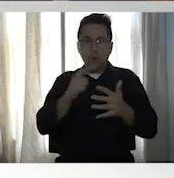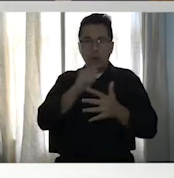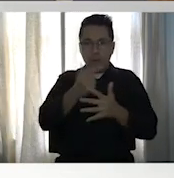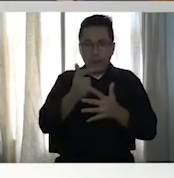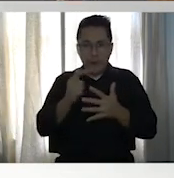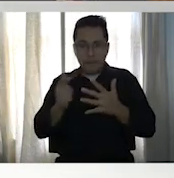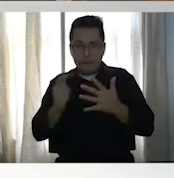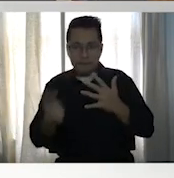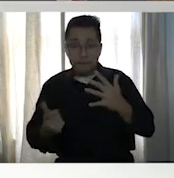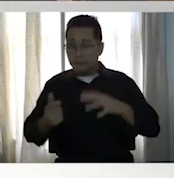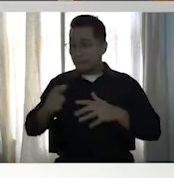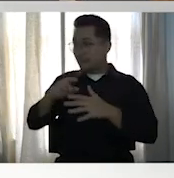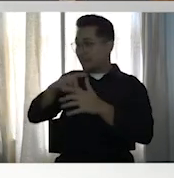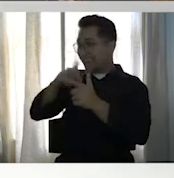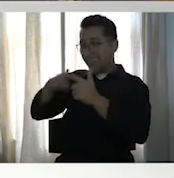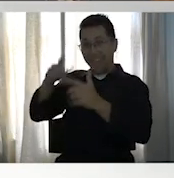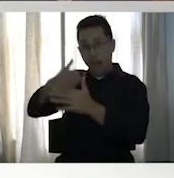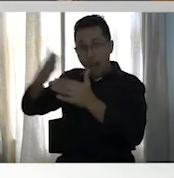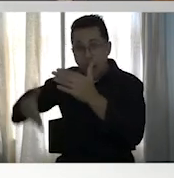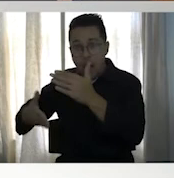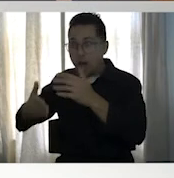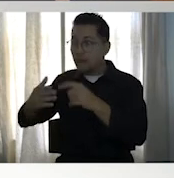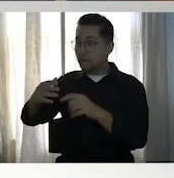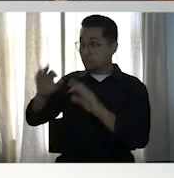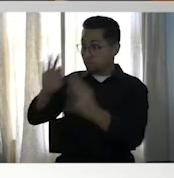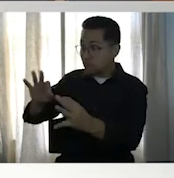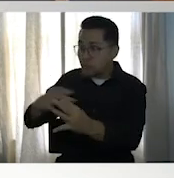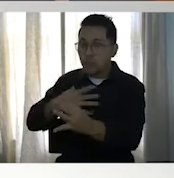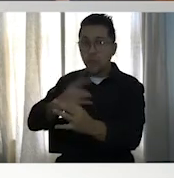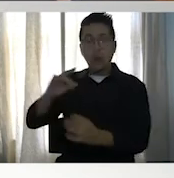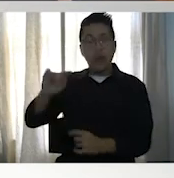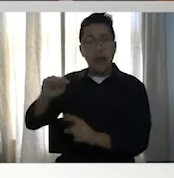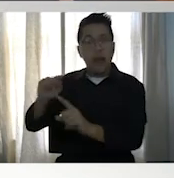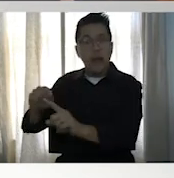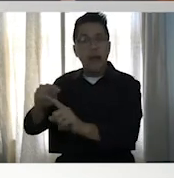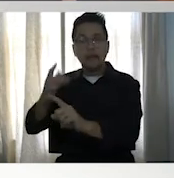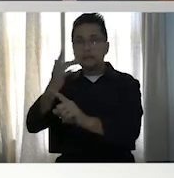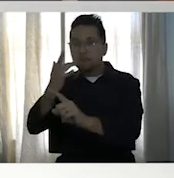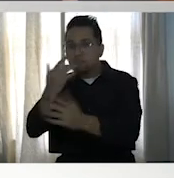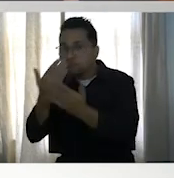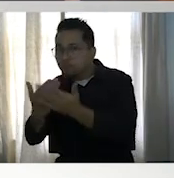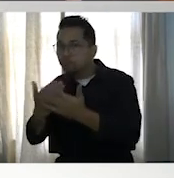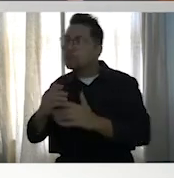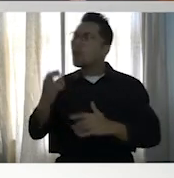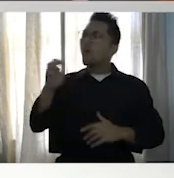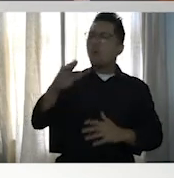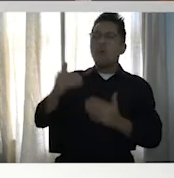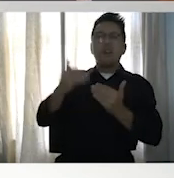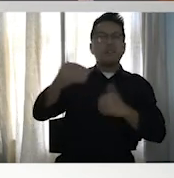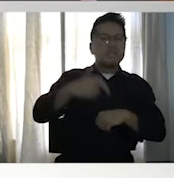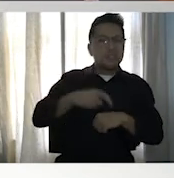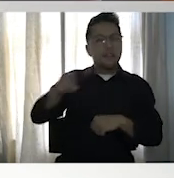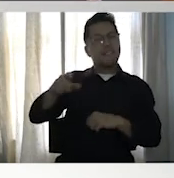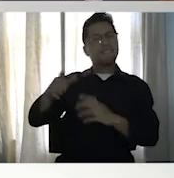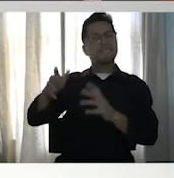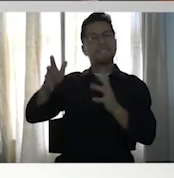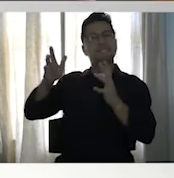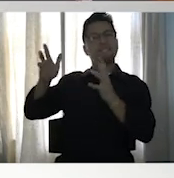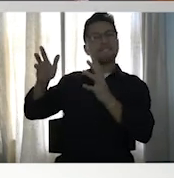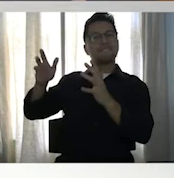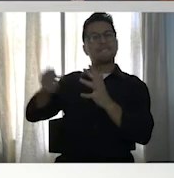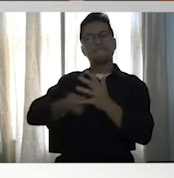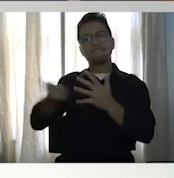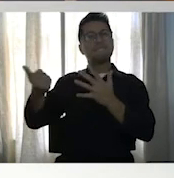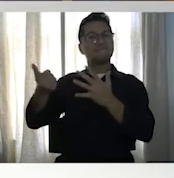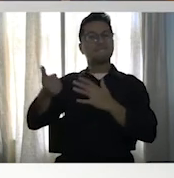then, did it come out well? Did we like it? Did it taste good? Or next time we need to leave out the extra baking powder or